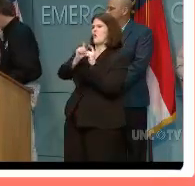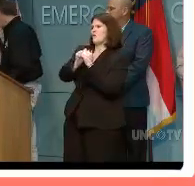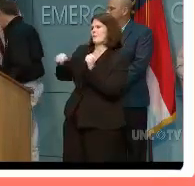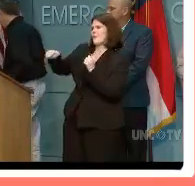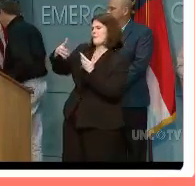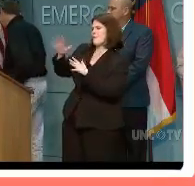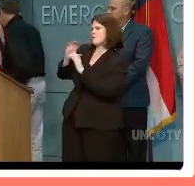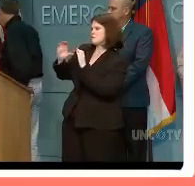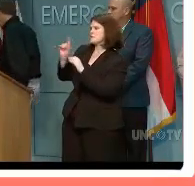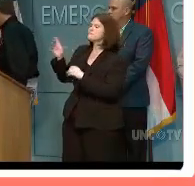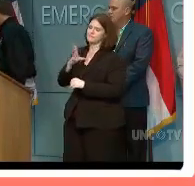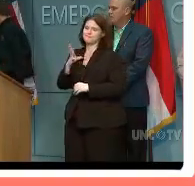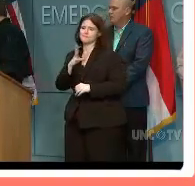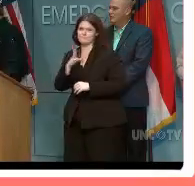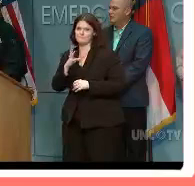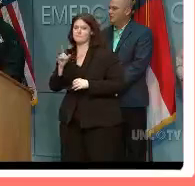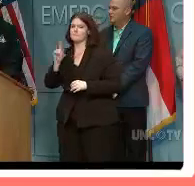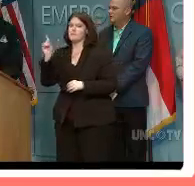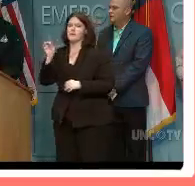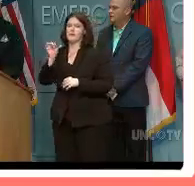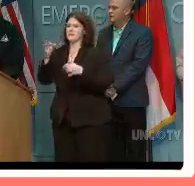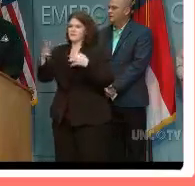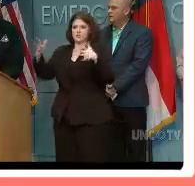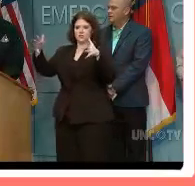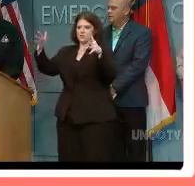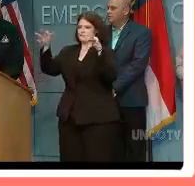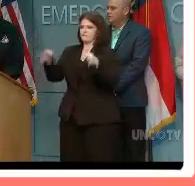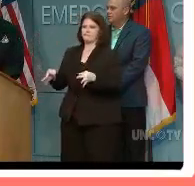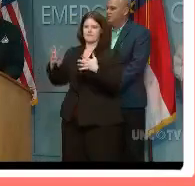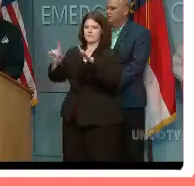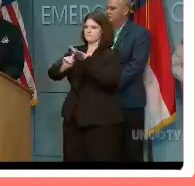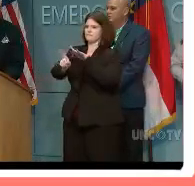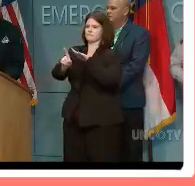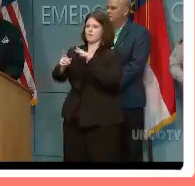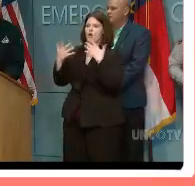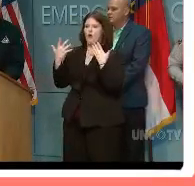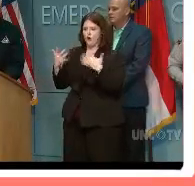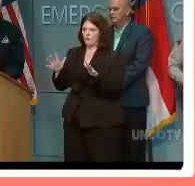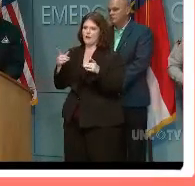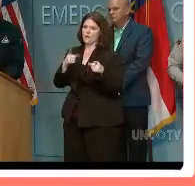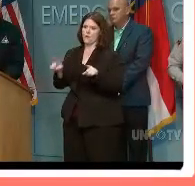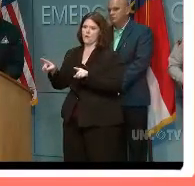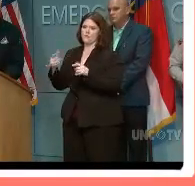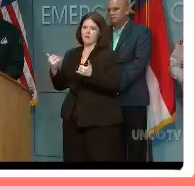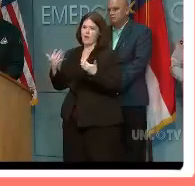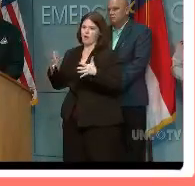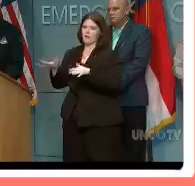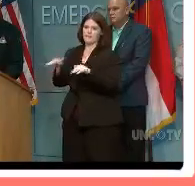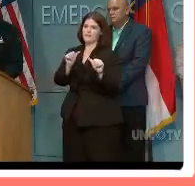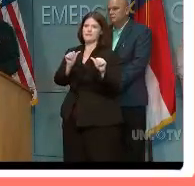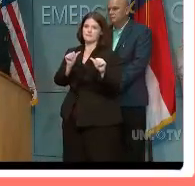directly. Those decisions have been made, and those evacuations are ongoing.